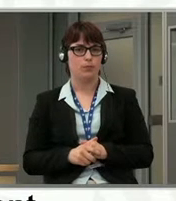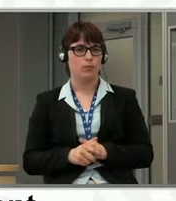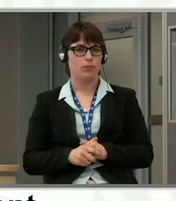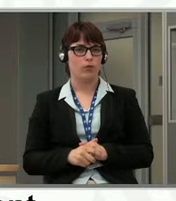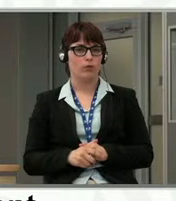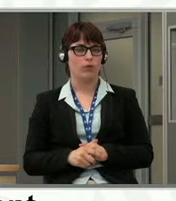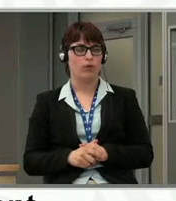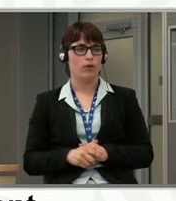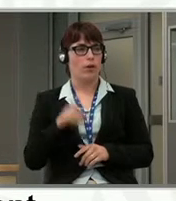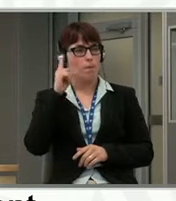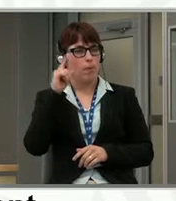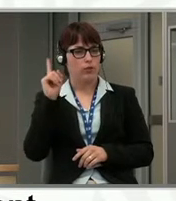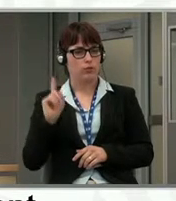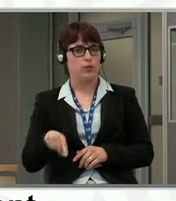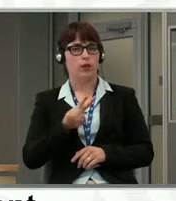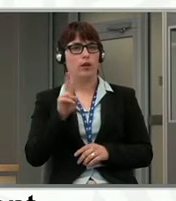2020.